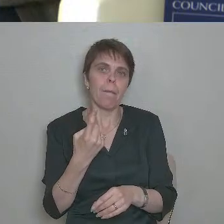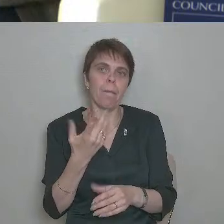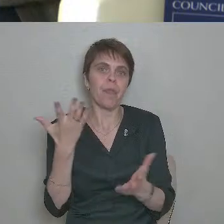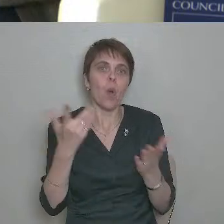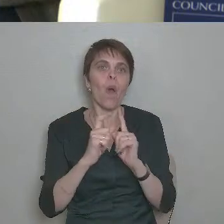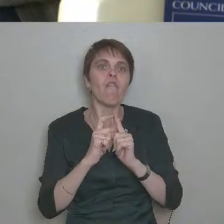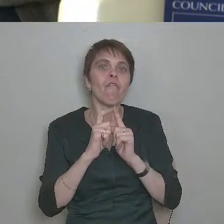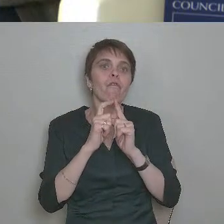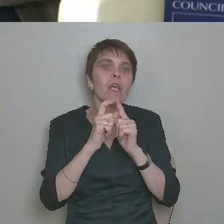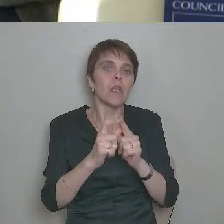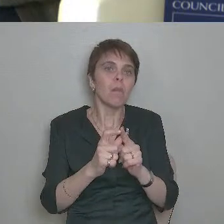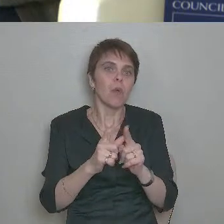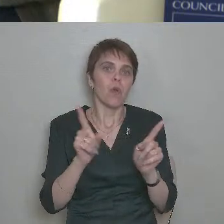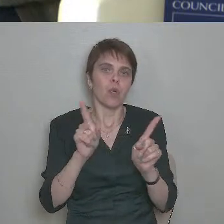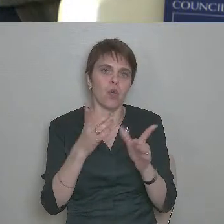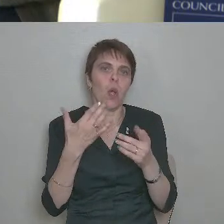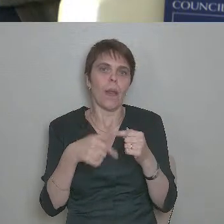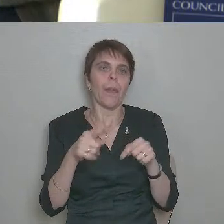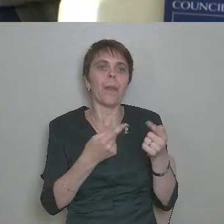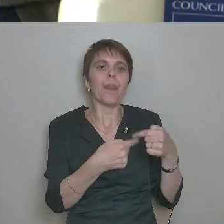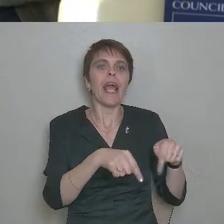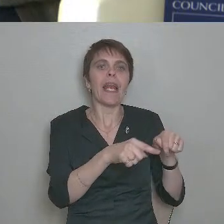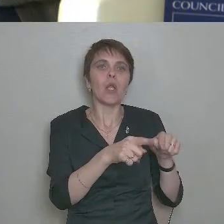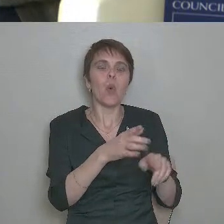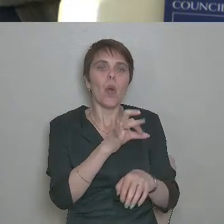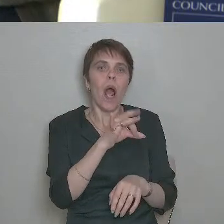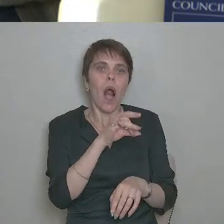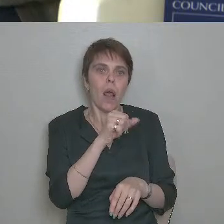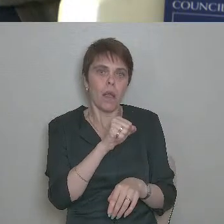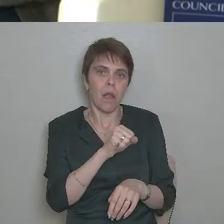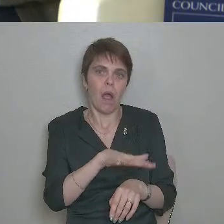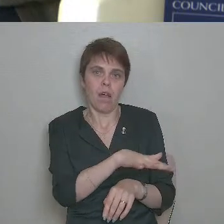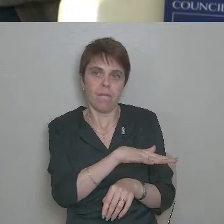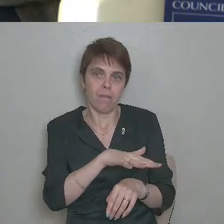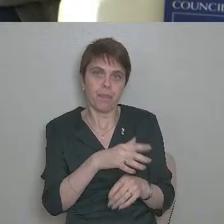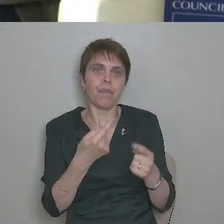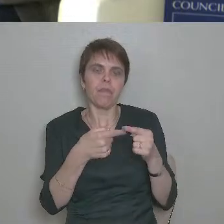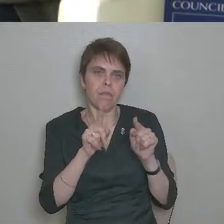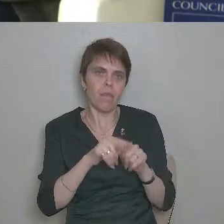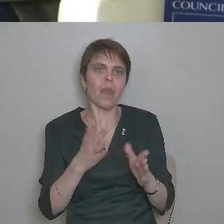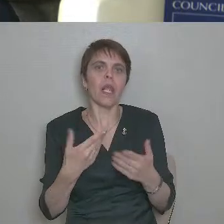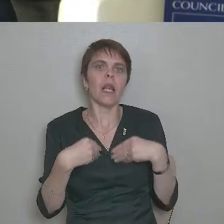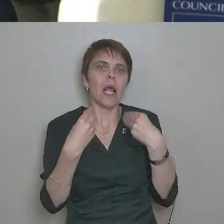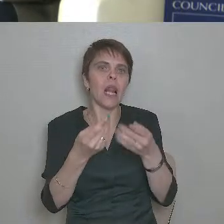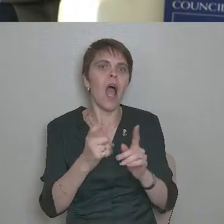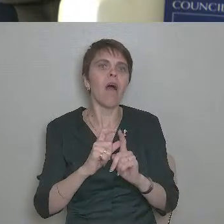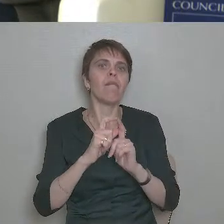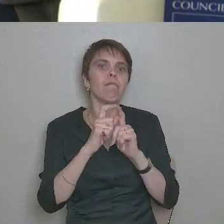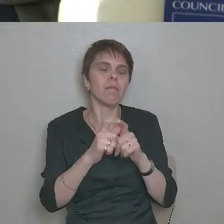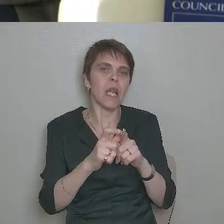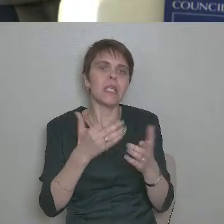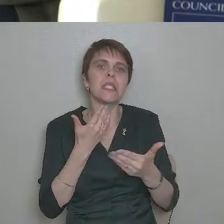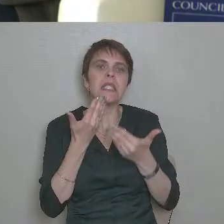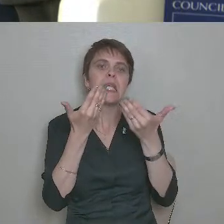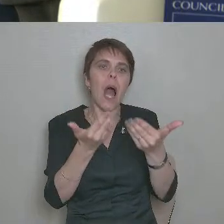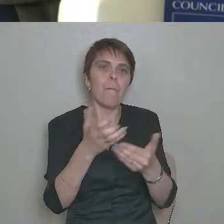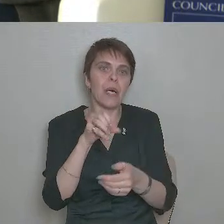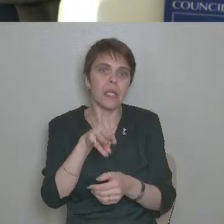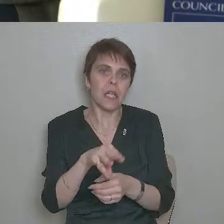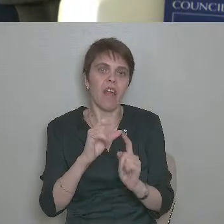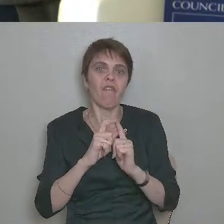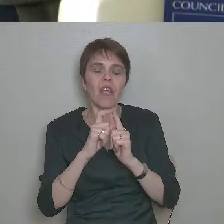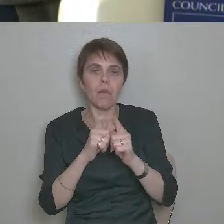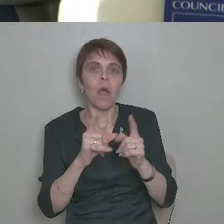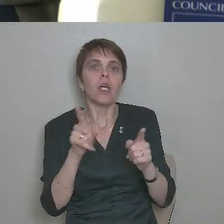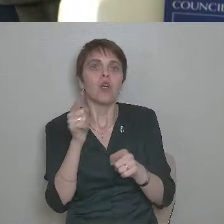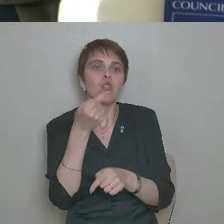naturally, if the only answer is that TEC sent the request and received the